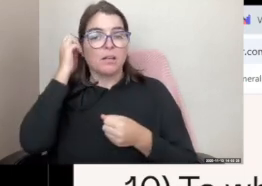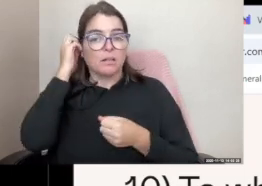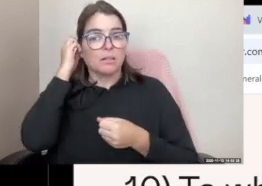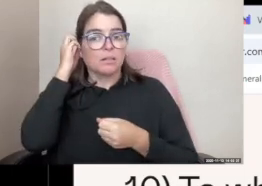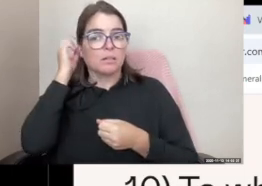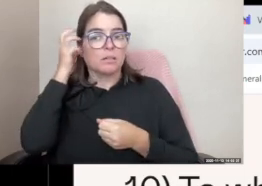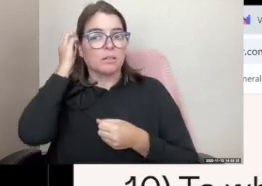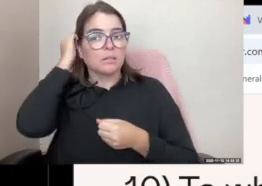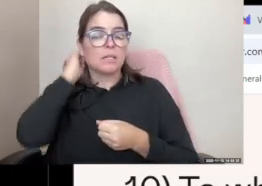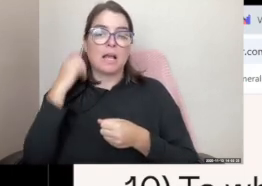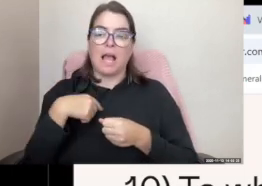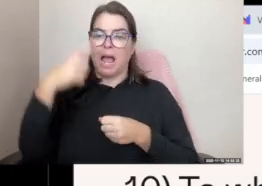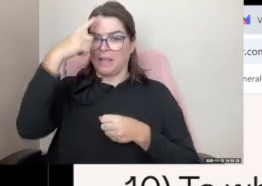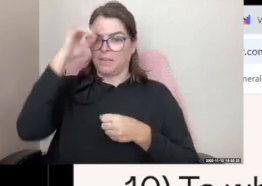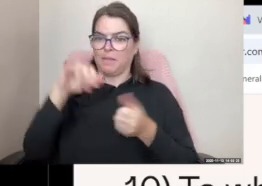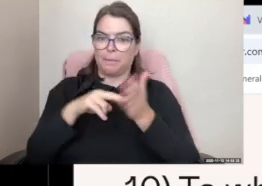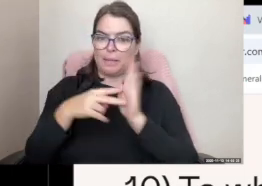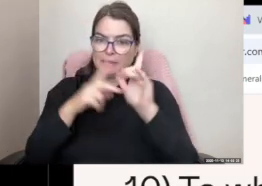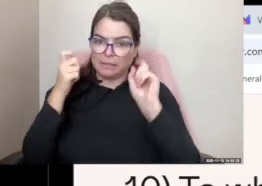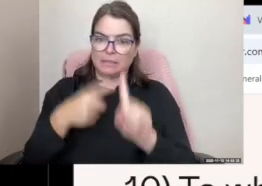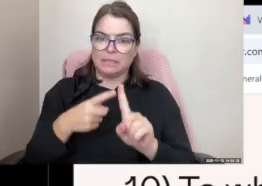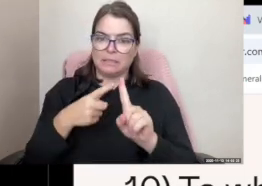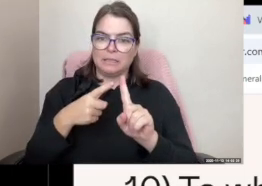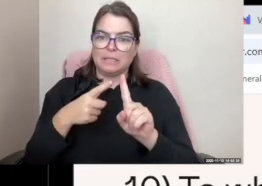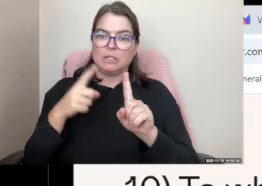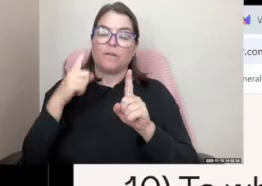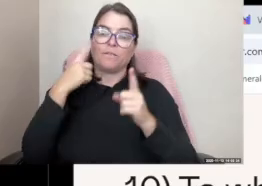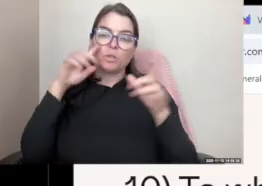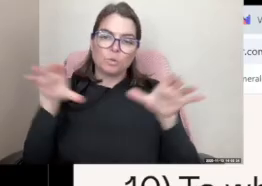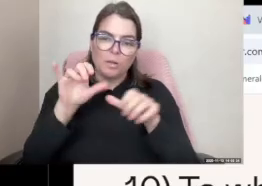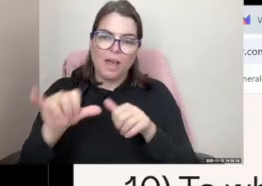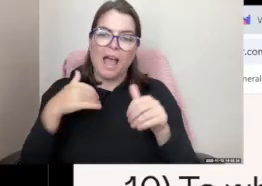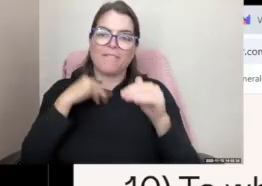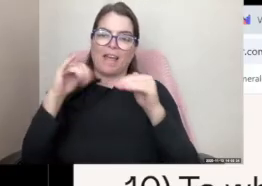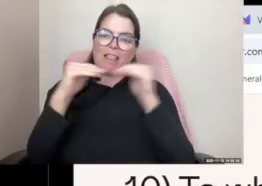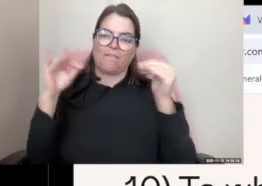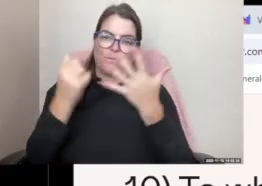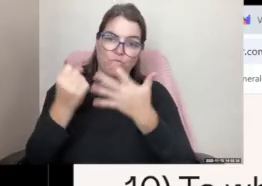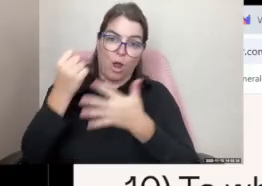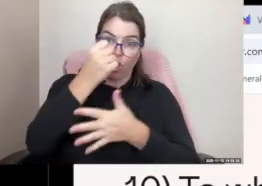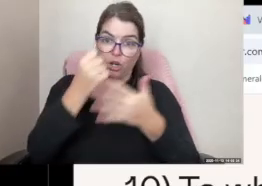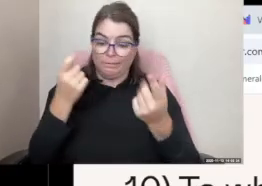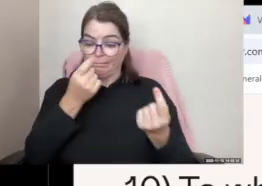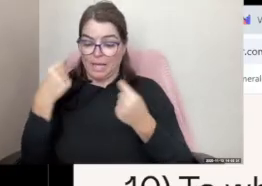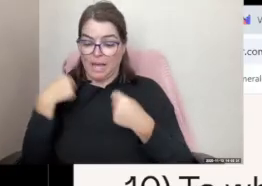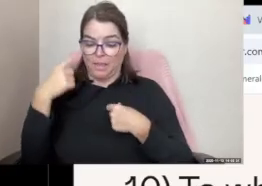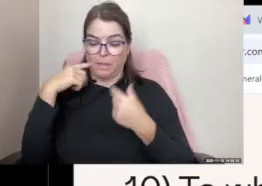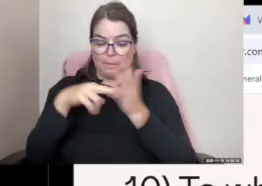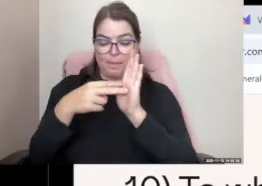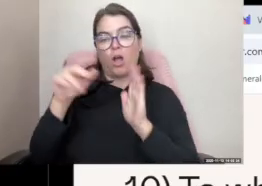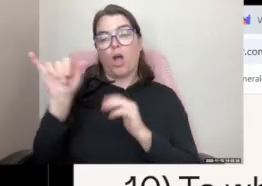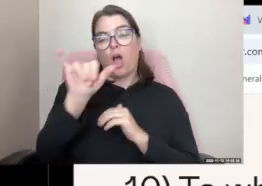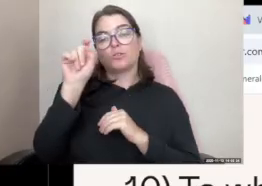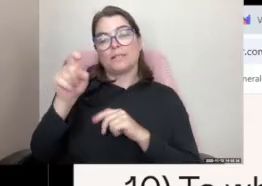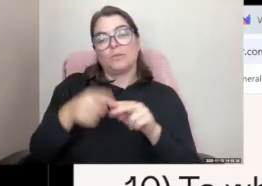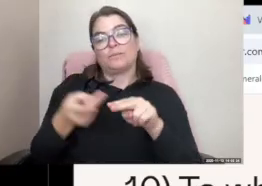are particularly difficult to electrify but to have a substantial impact on public health. Now, I